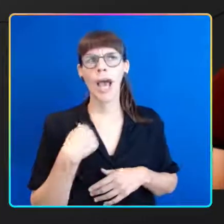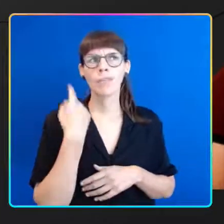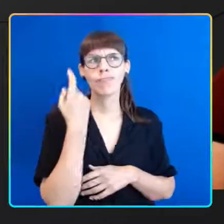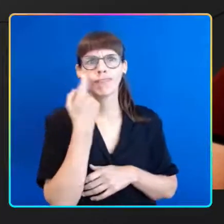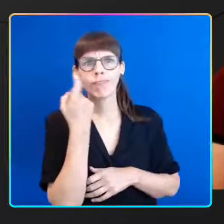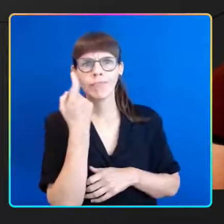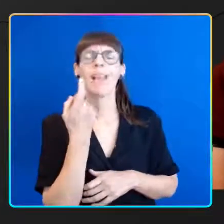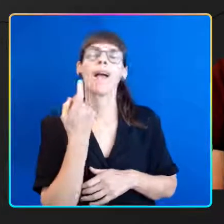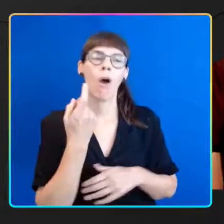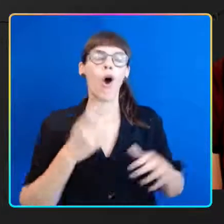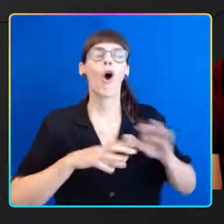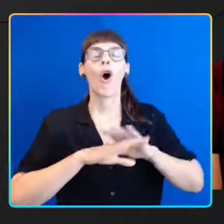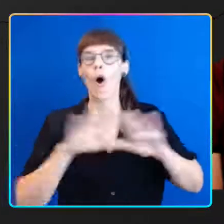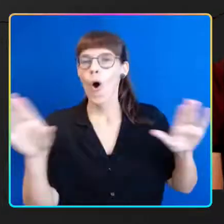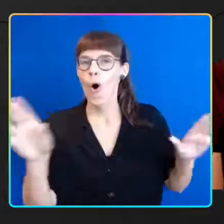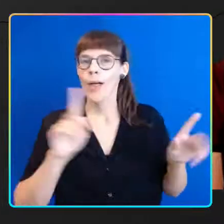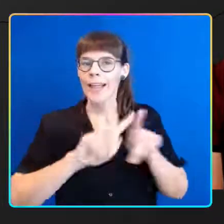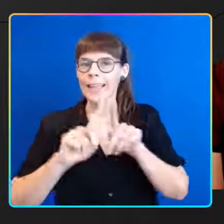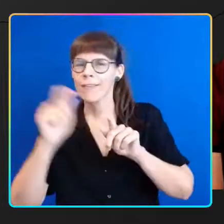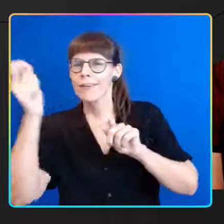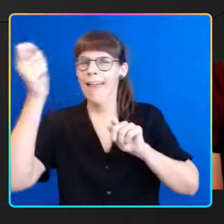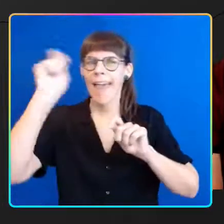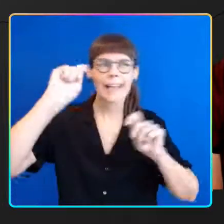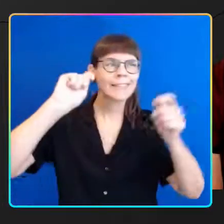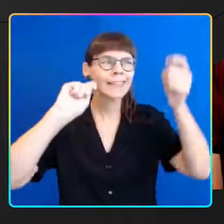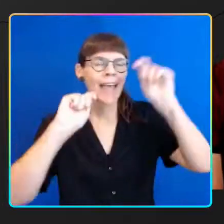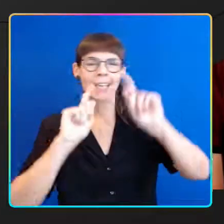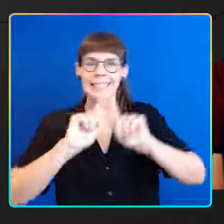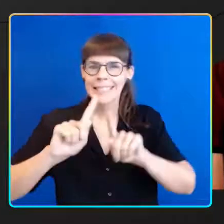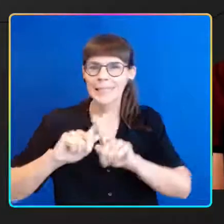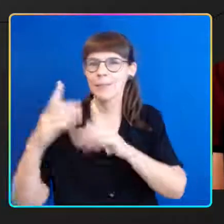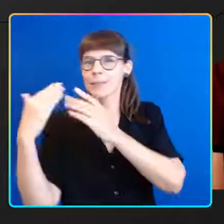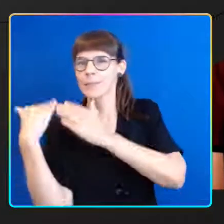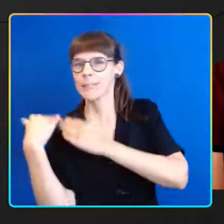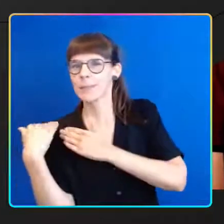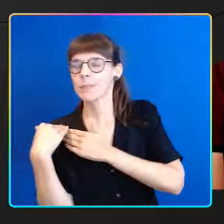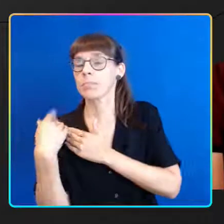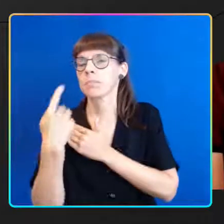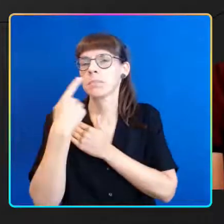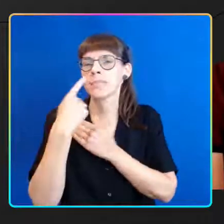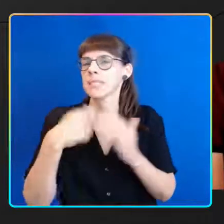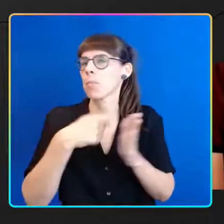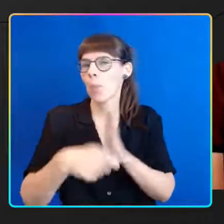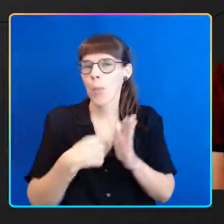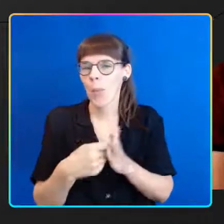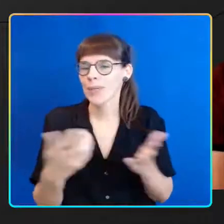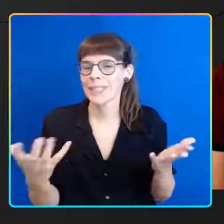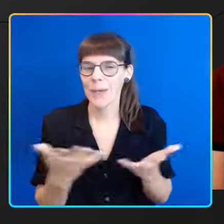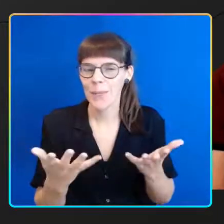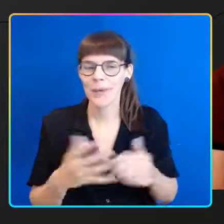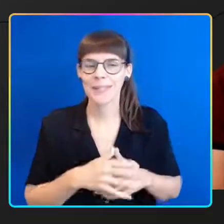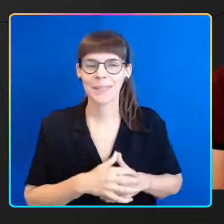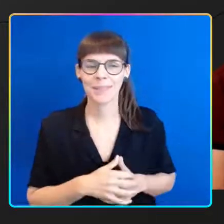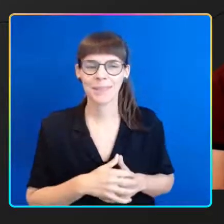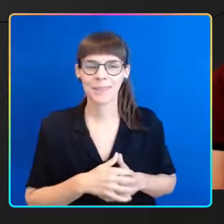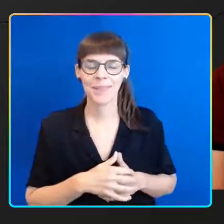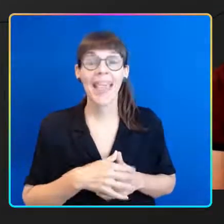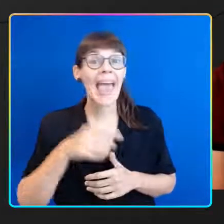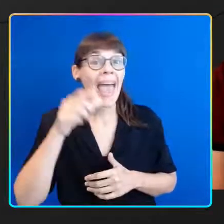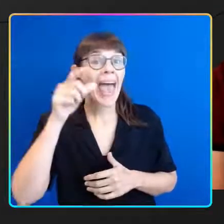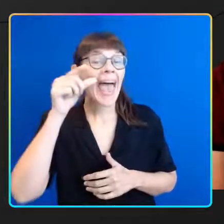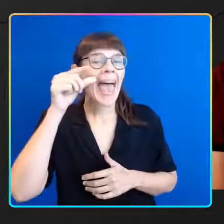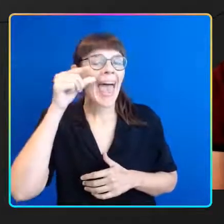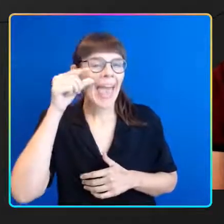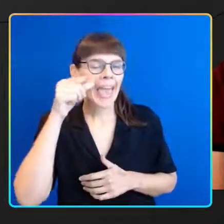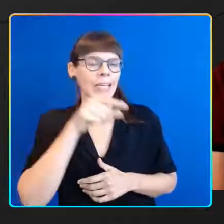hats sometimes. It kind of, like, as you said, just depends on the part of the project you're in. Henk, I know you've looked probably more at ML